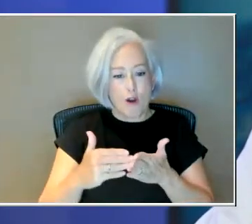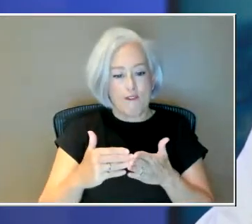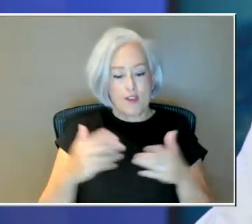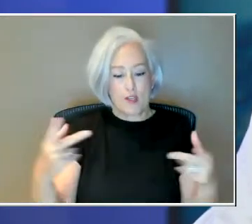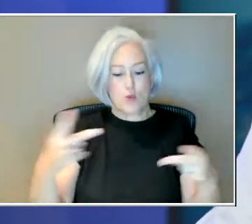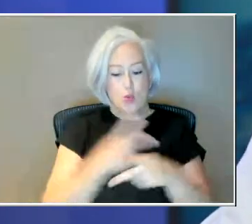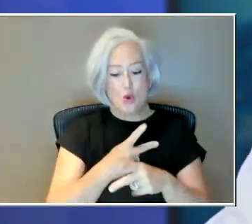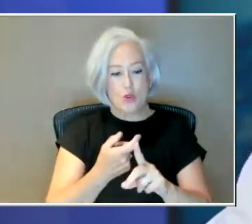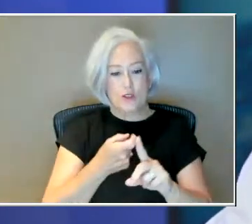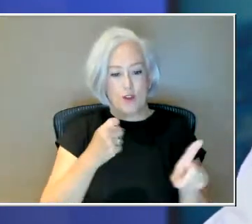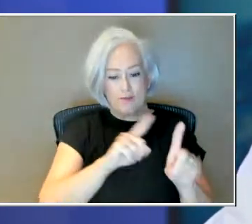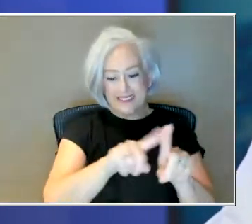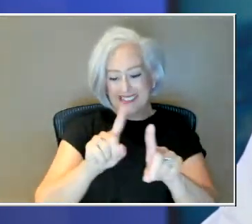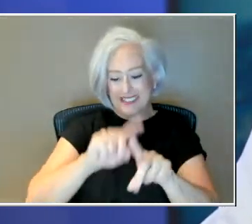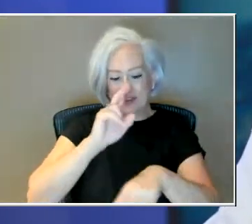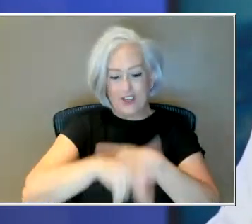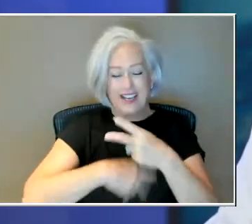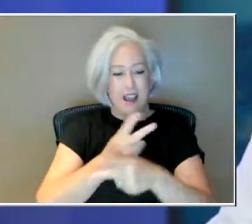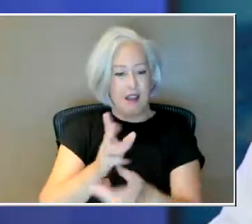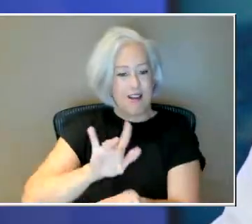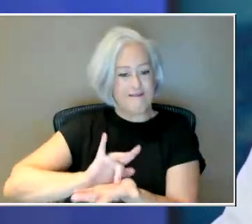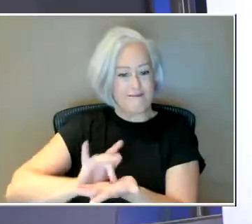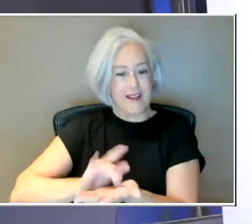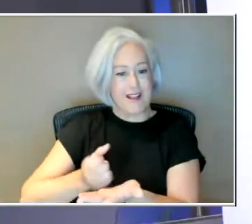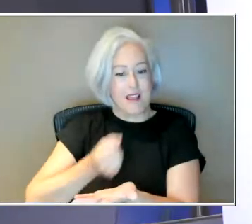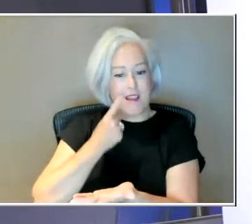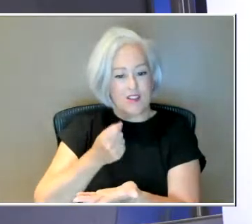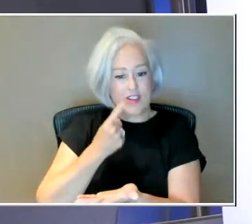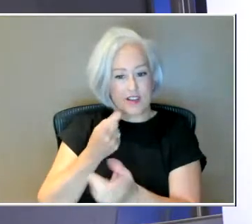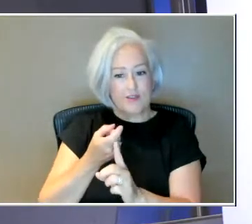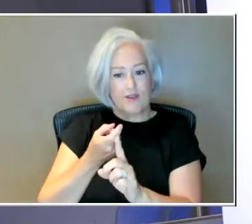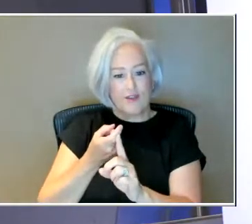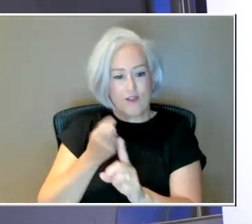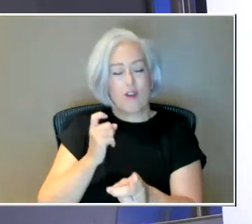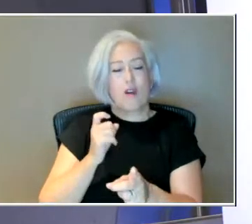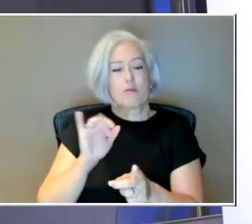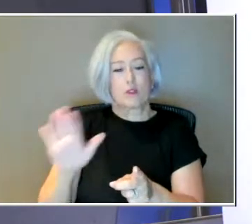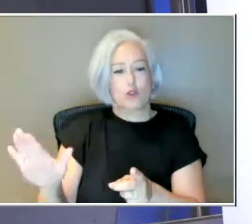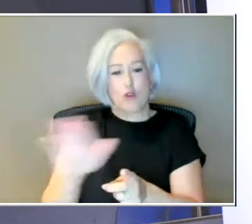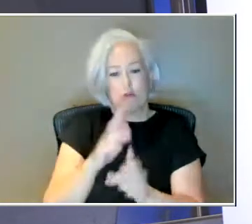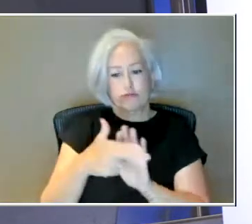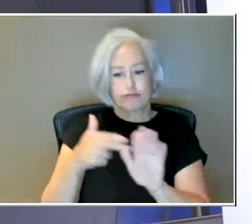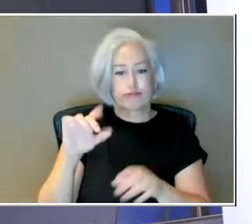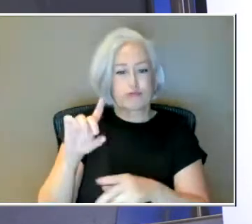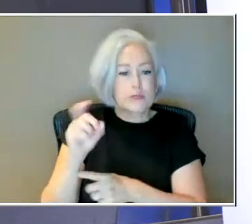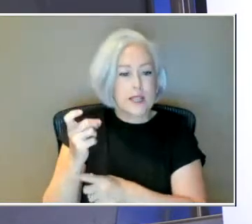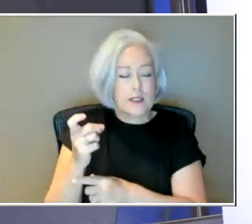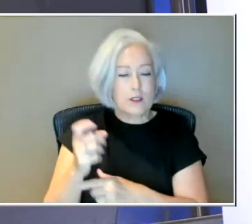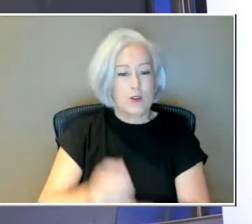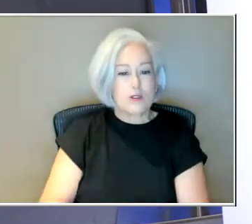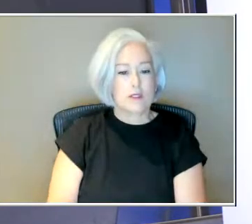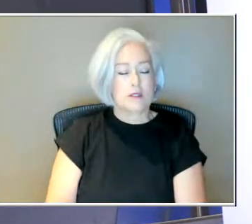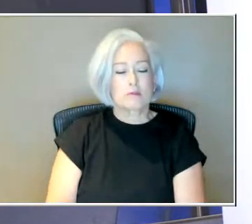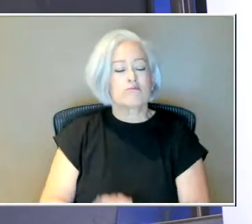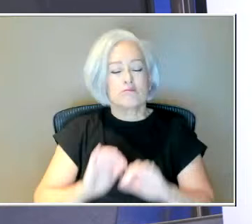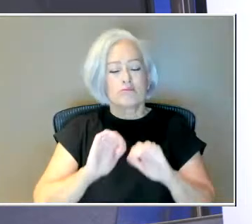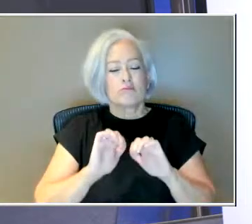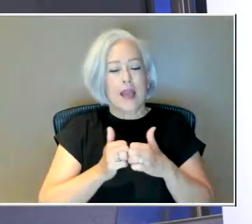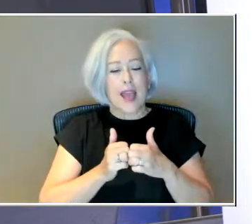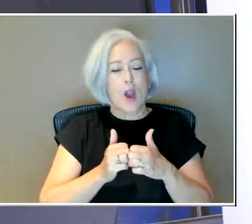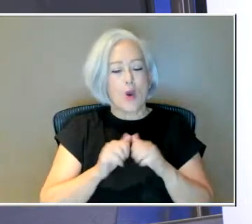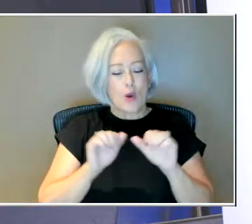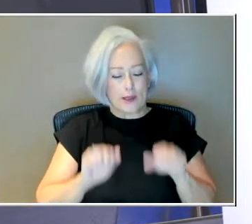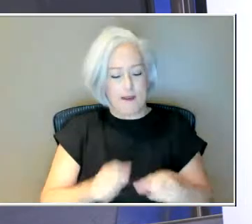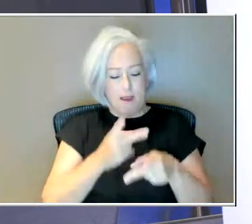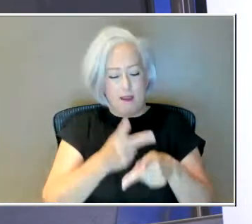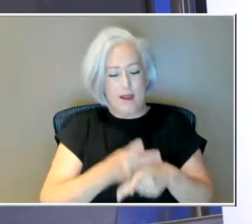kinds of medications that you might be taking for other conditions. So how can caregivers ensure that their elderly loved ones stay safe and